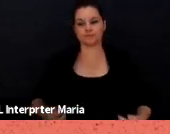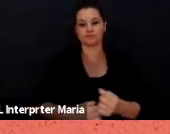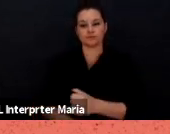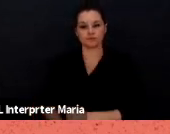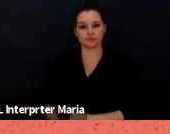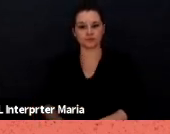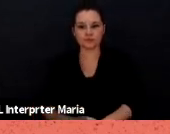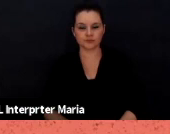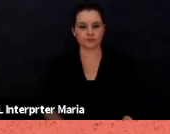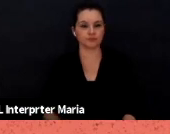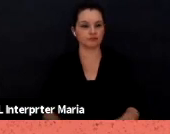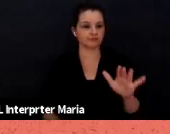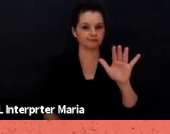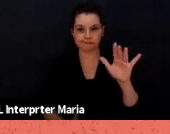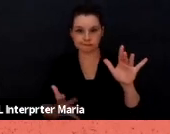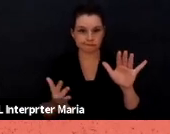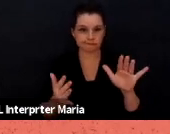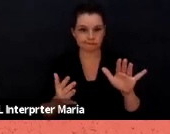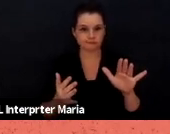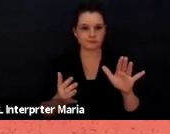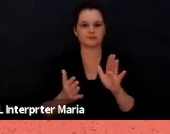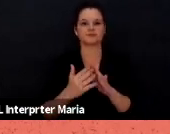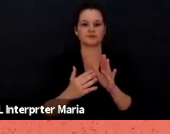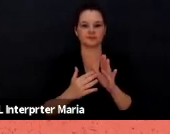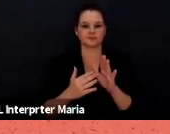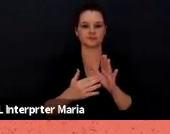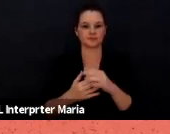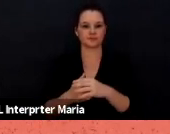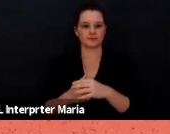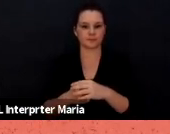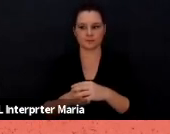Here, let me get to Flannery's section.